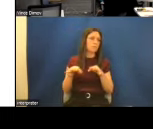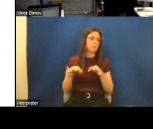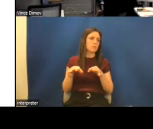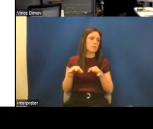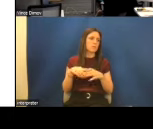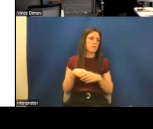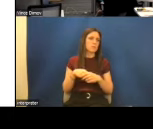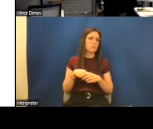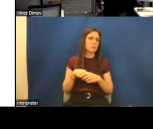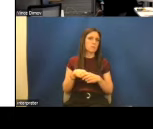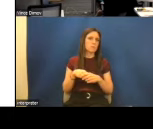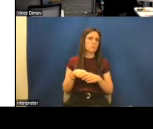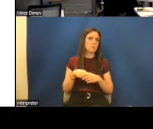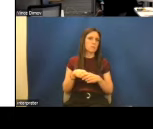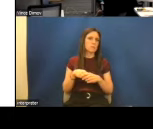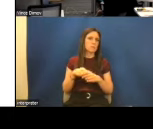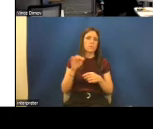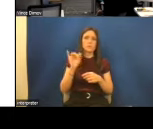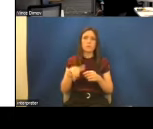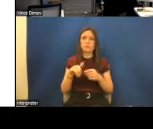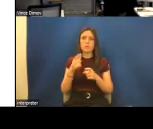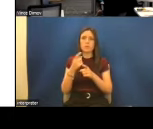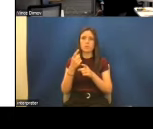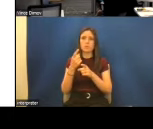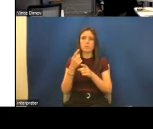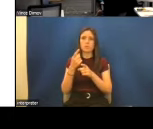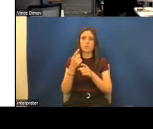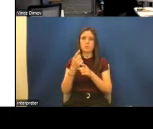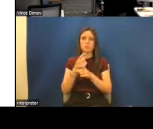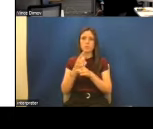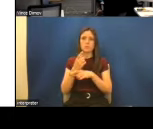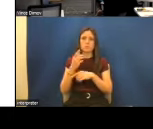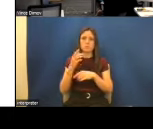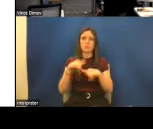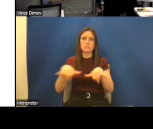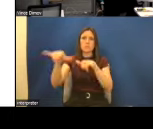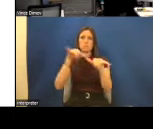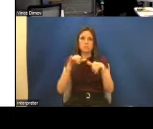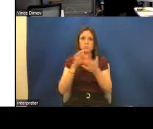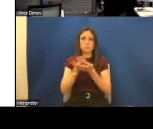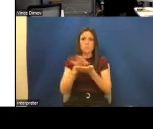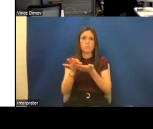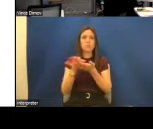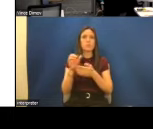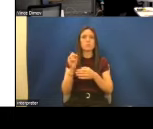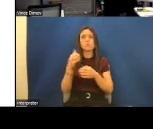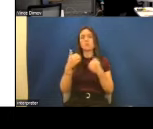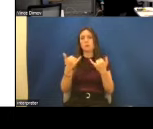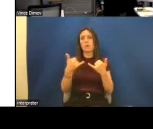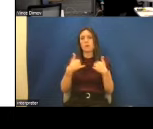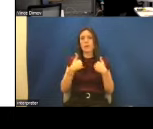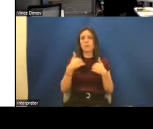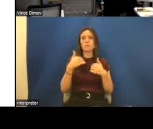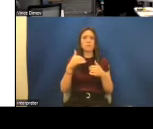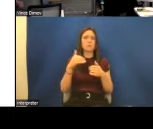Last year, the corrected standard score based on her age would have been a 96. So we've now gone from an 11-point differential